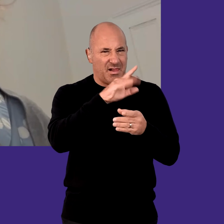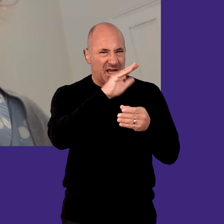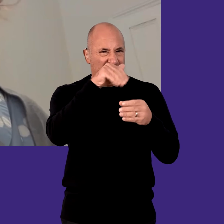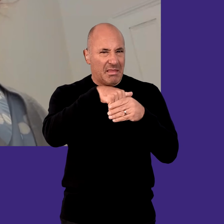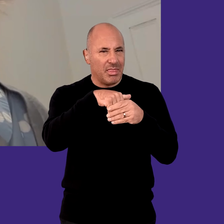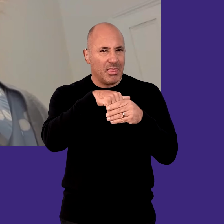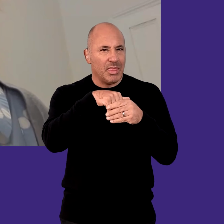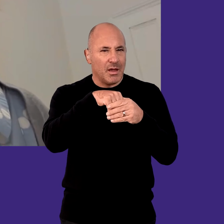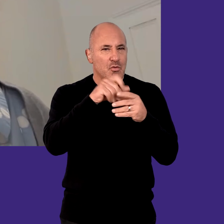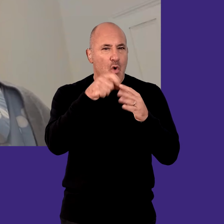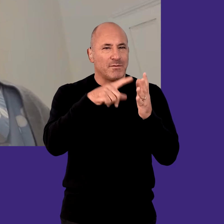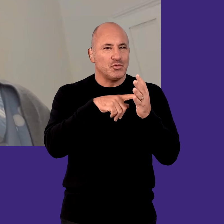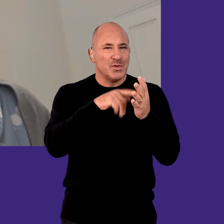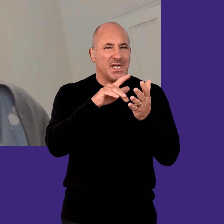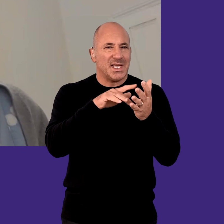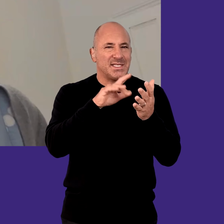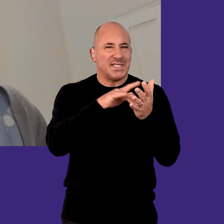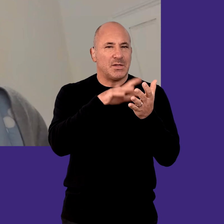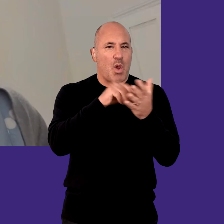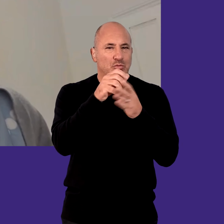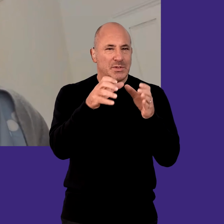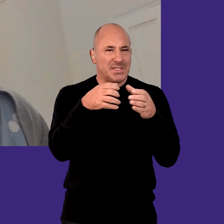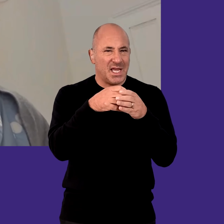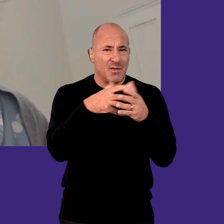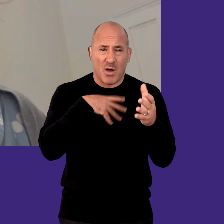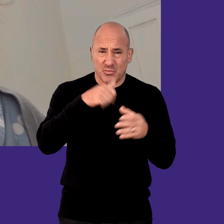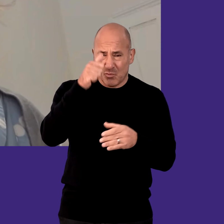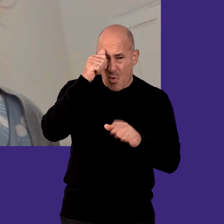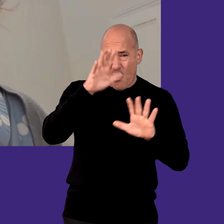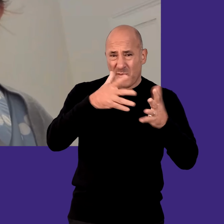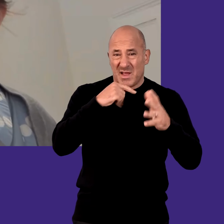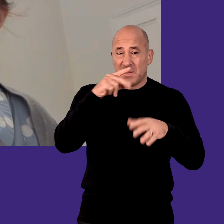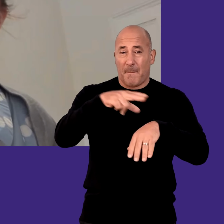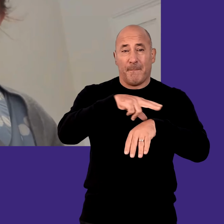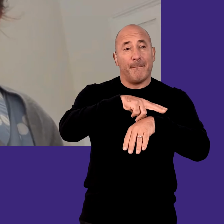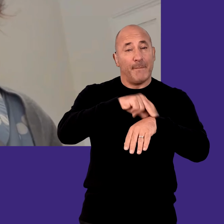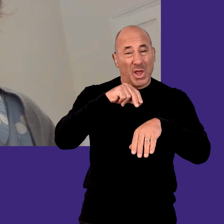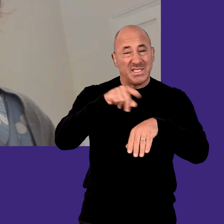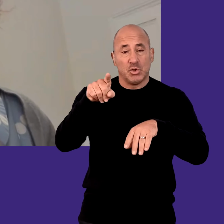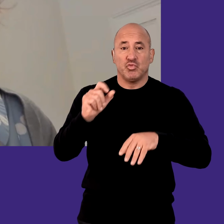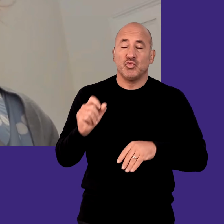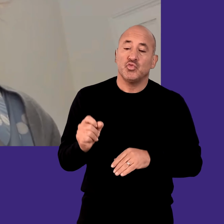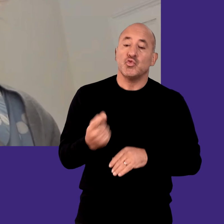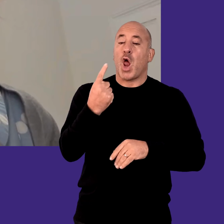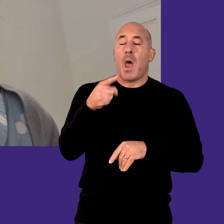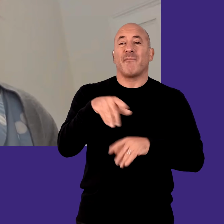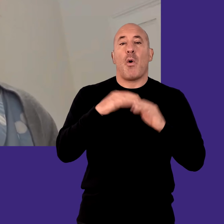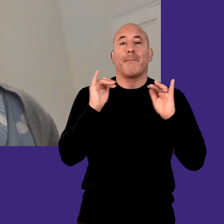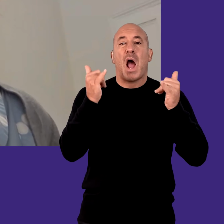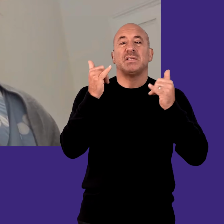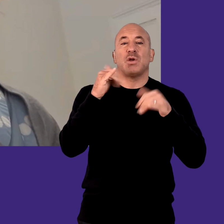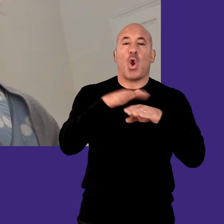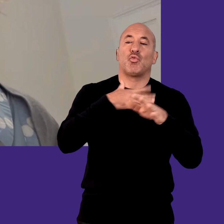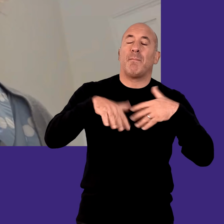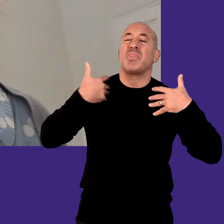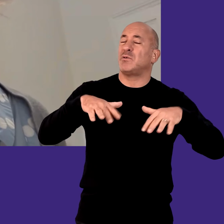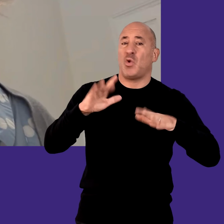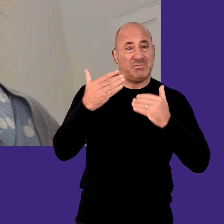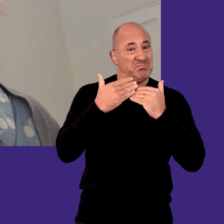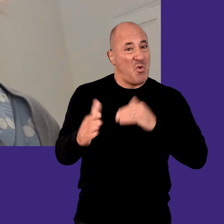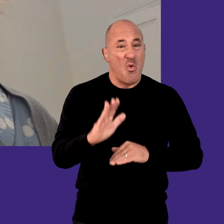Jackie, who I believe was part of the Coventry City of Culture team, just wanted to acknowledge that police did much more than